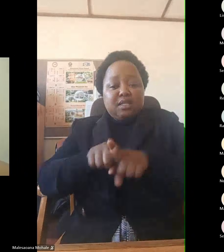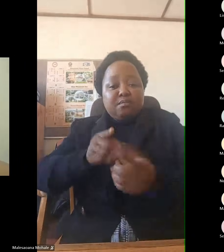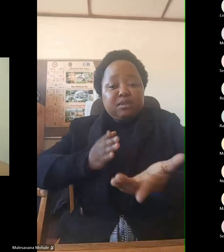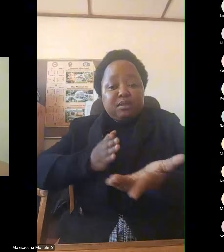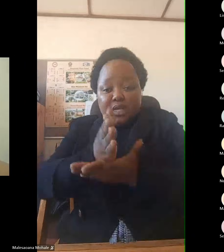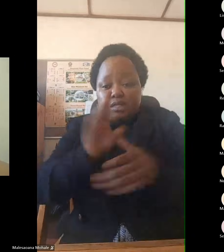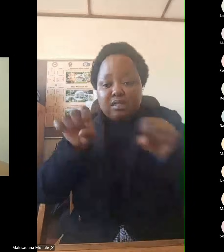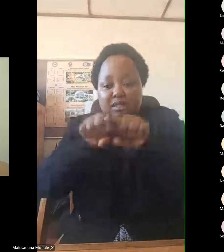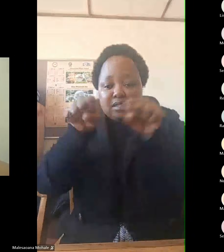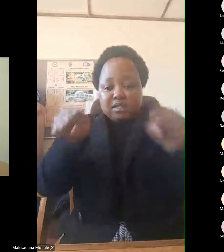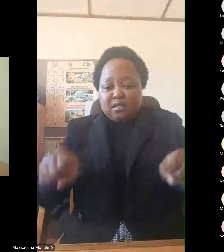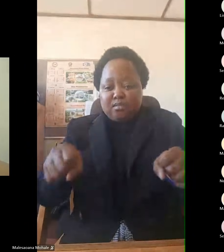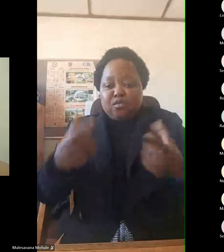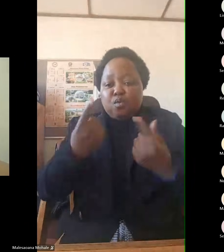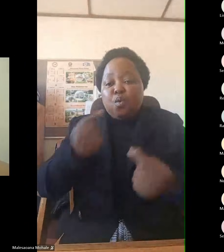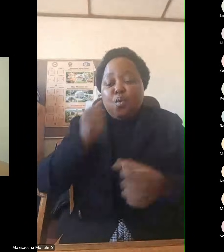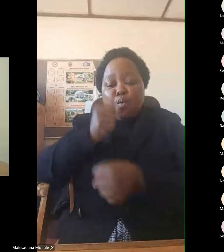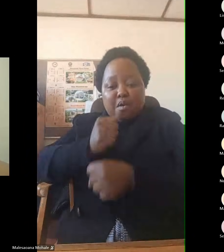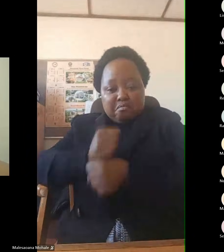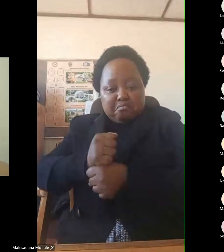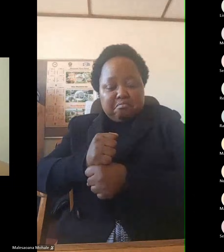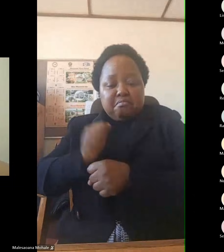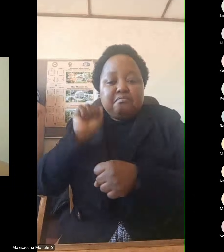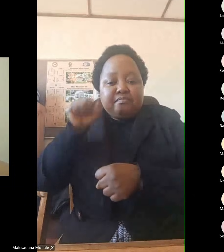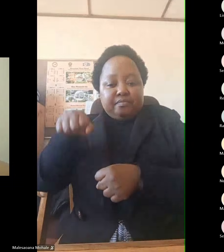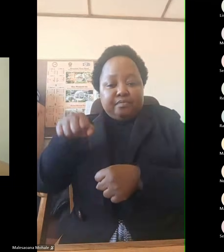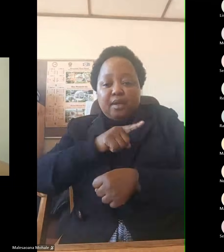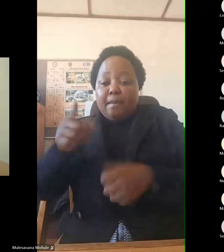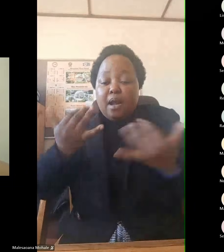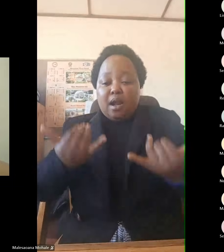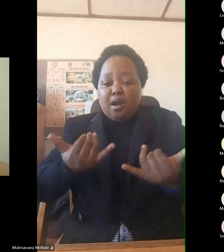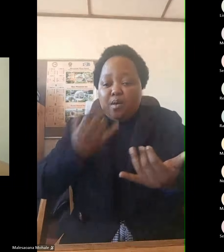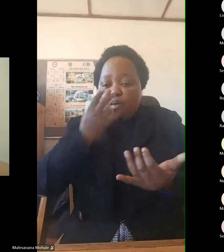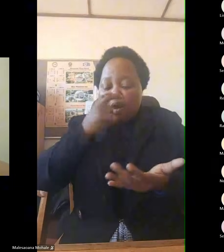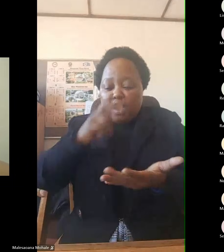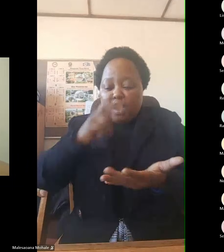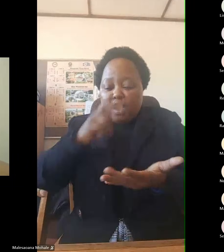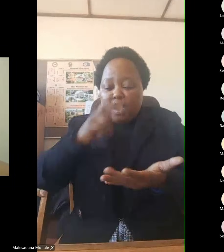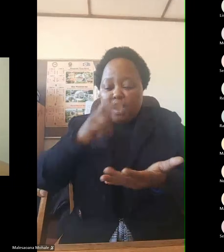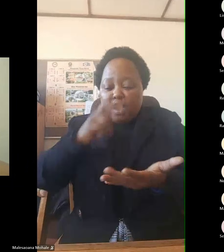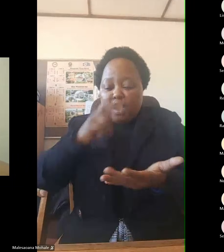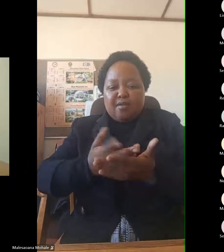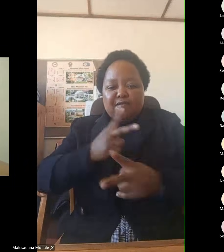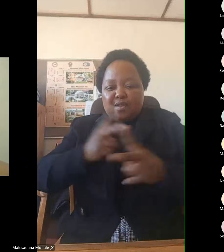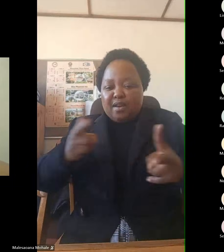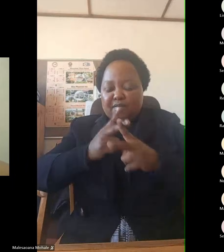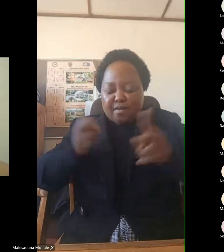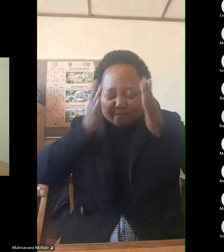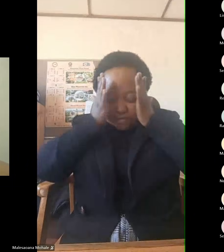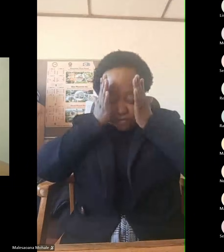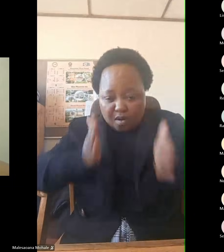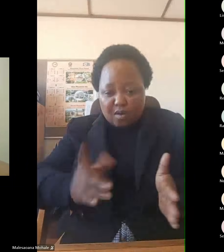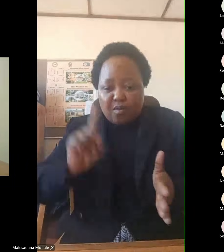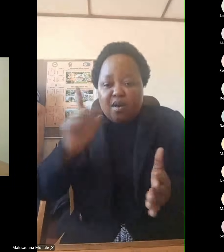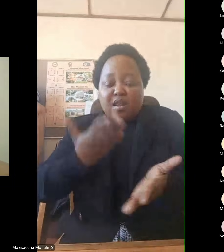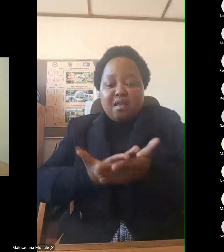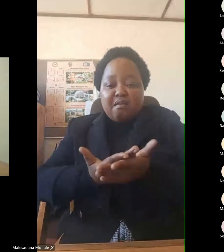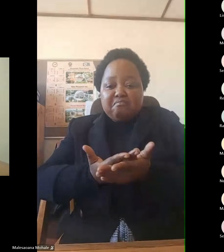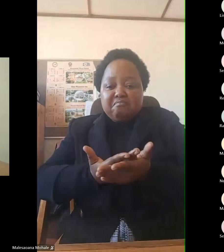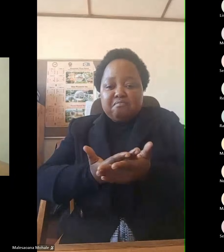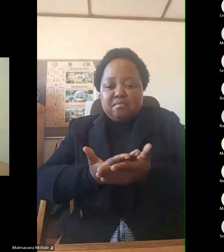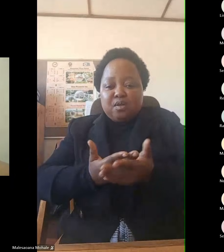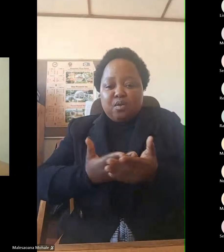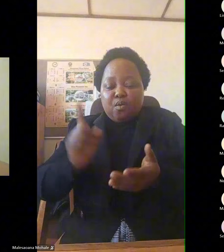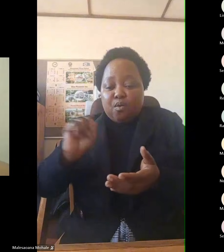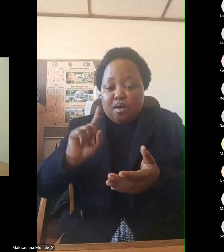work, but we also need to be more intentional about creating opportunities for survivors to